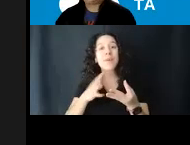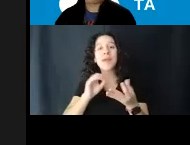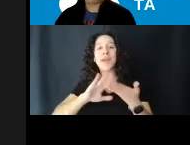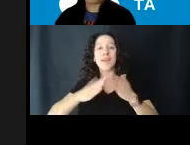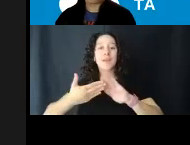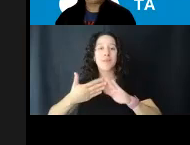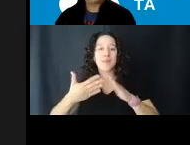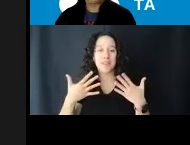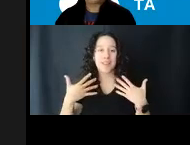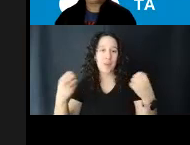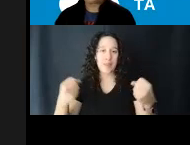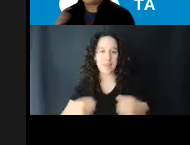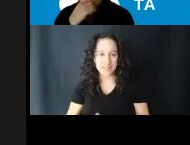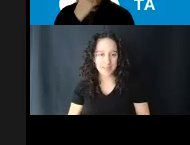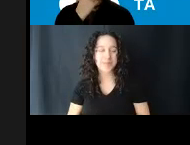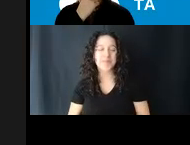wellness.